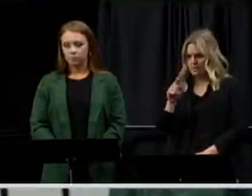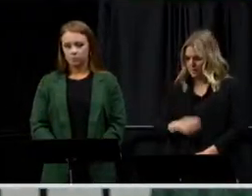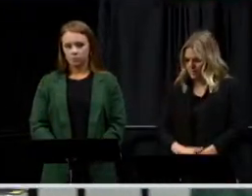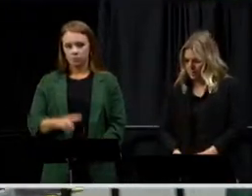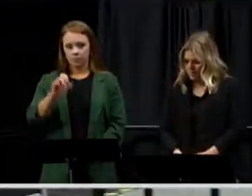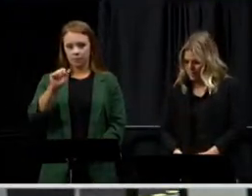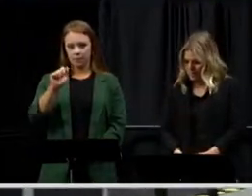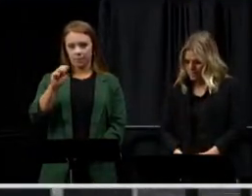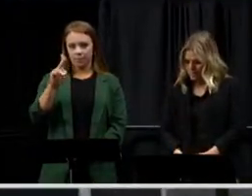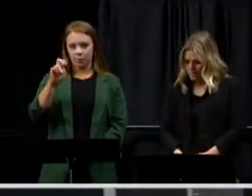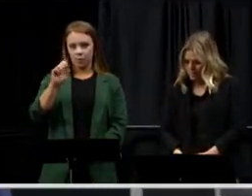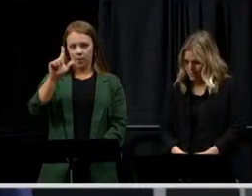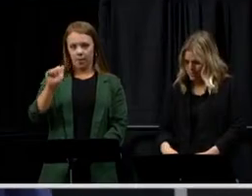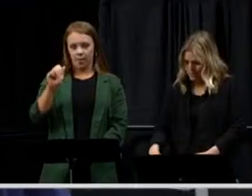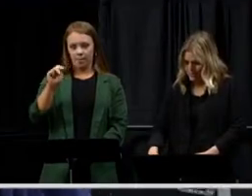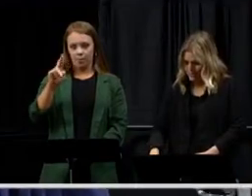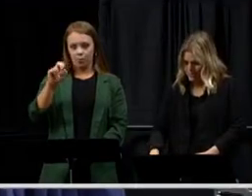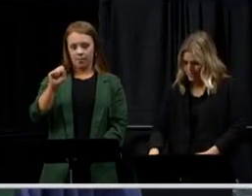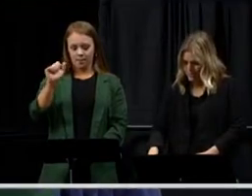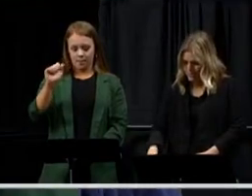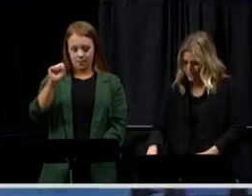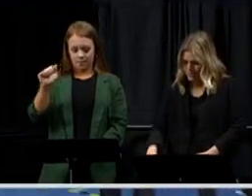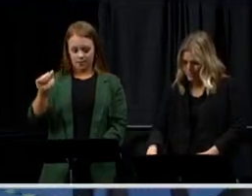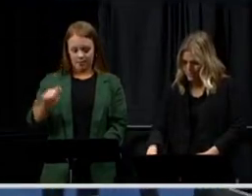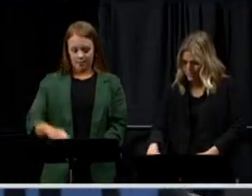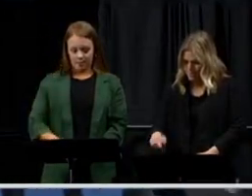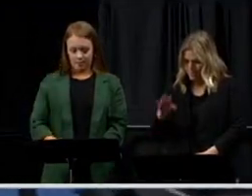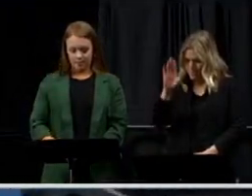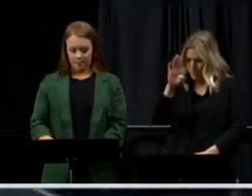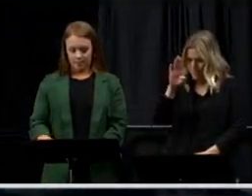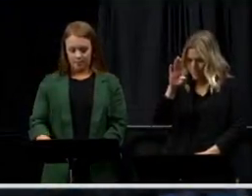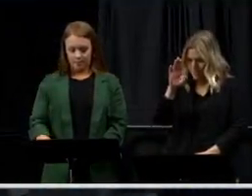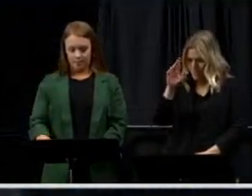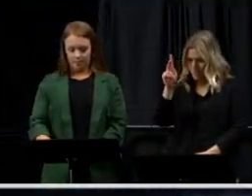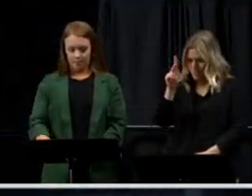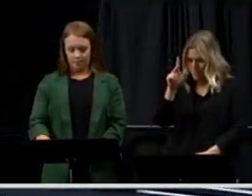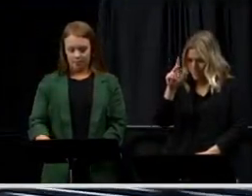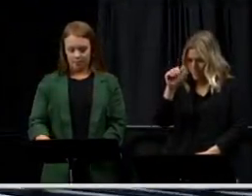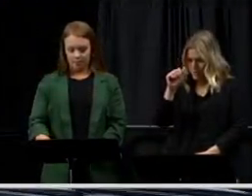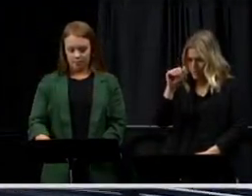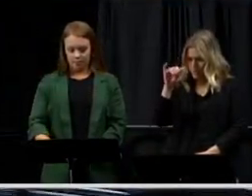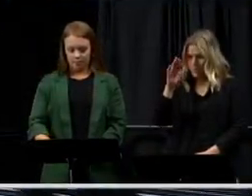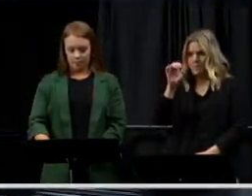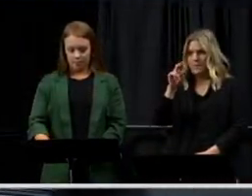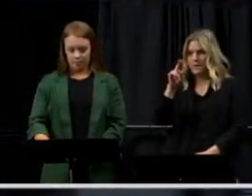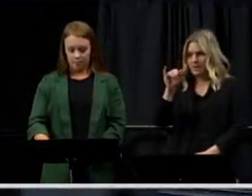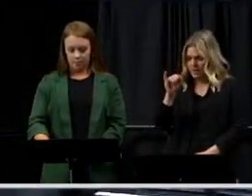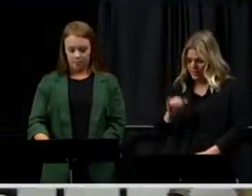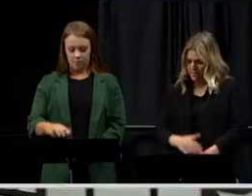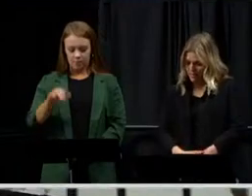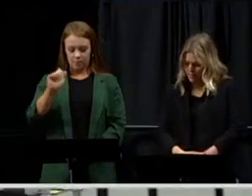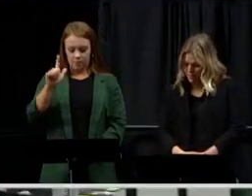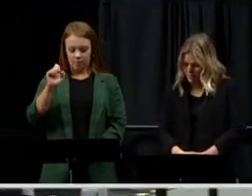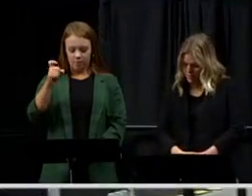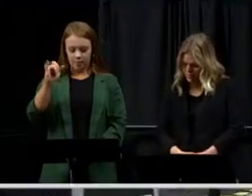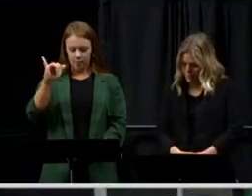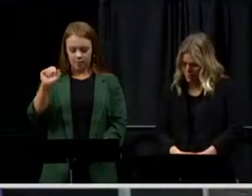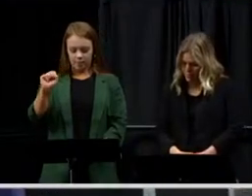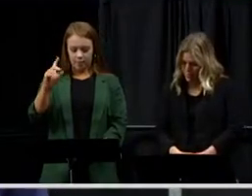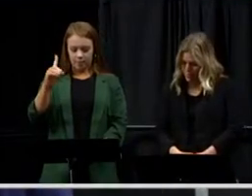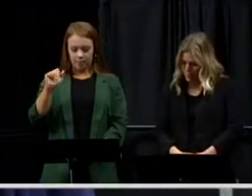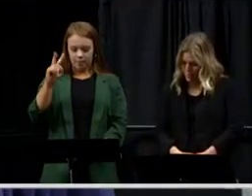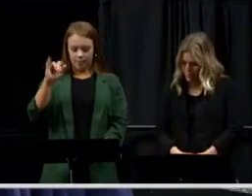Samuela Muamba Musasa. Baruti Ismail Kimbini. Alexis Marie